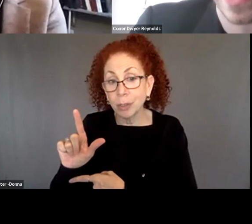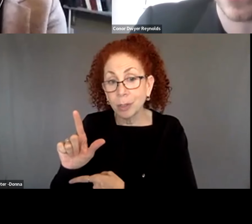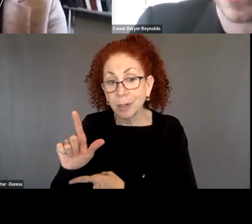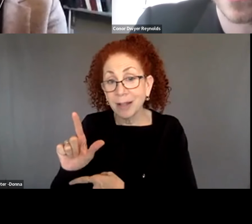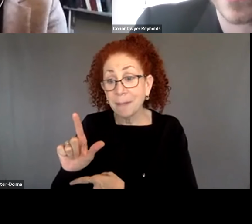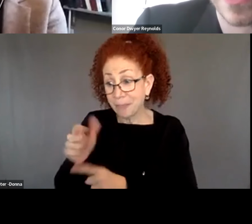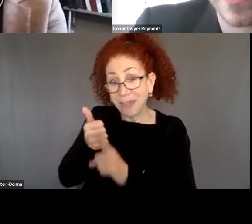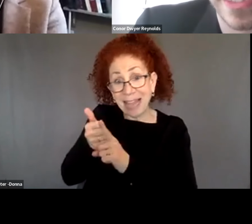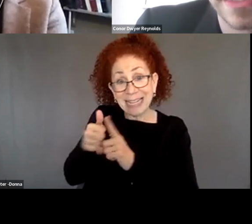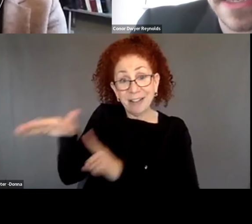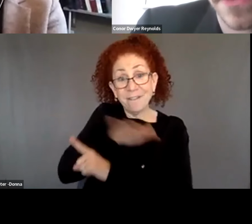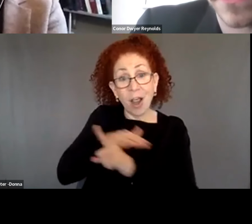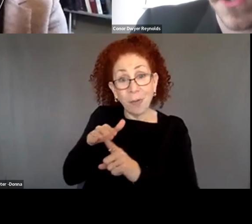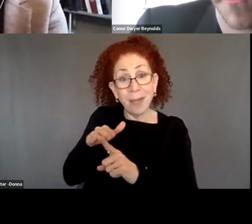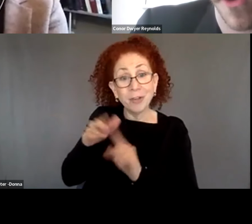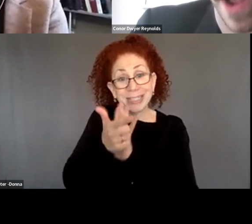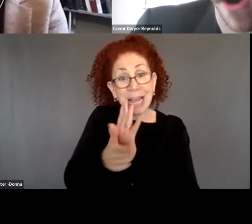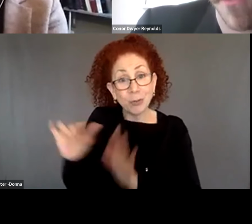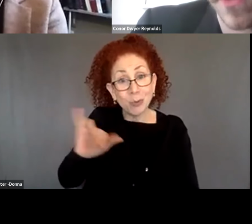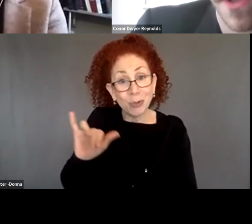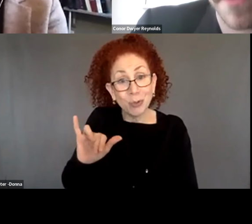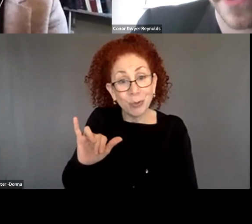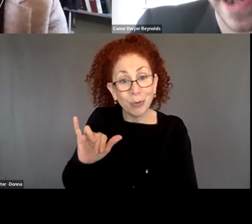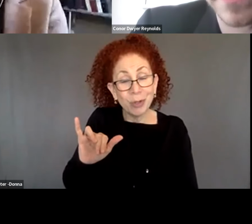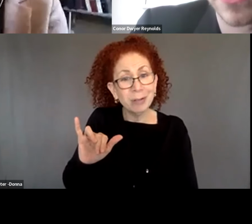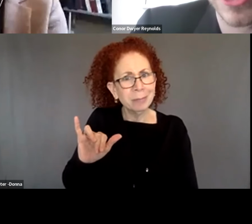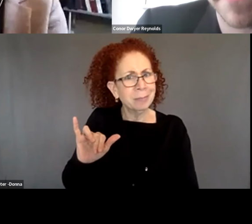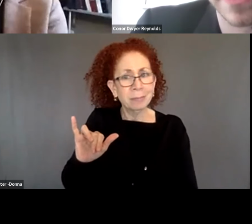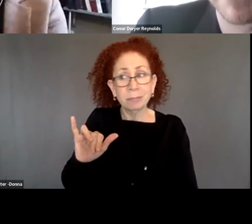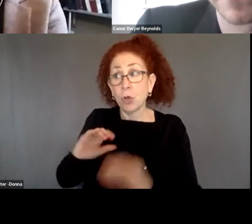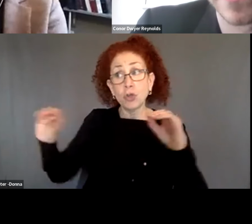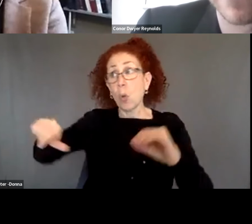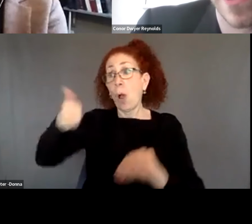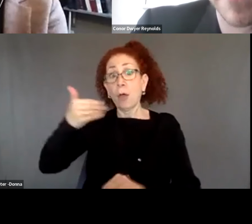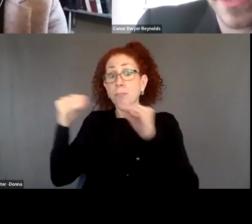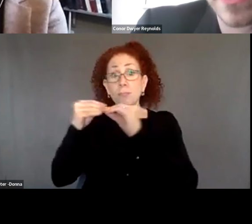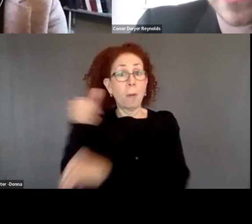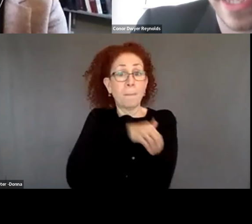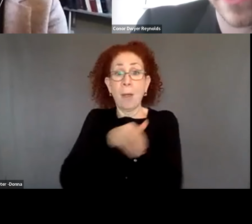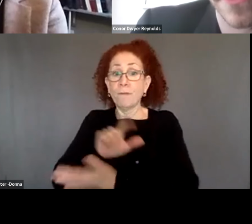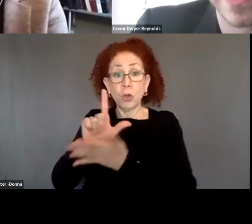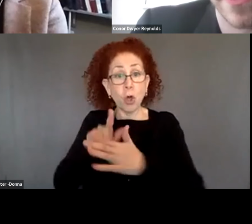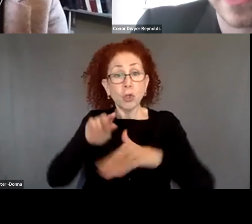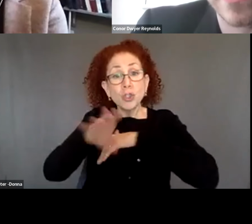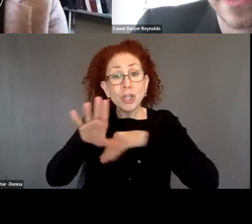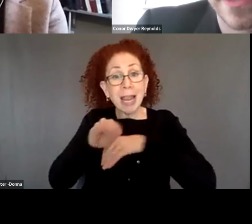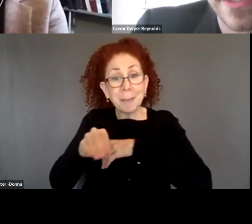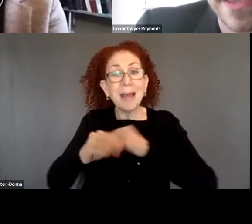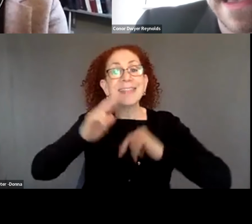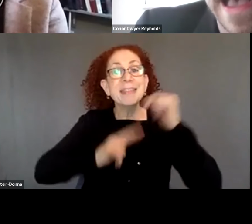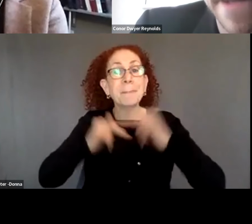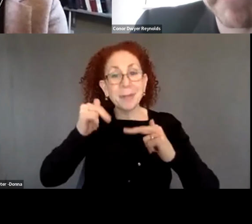environmental statute, in the sense that there's no more powerful law perhaps in shaping the built environment inside urban